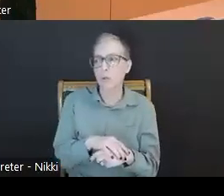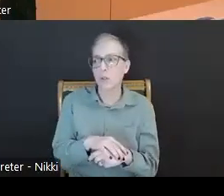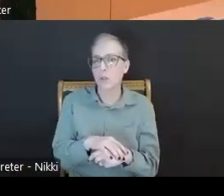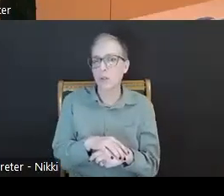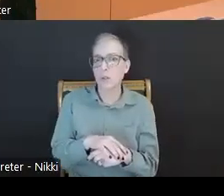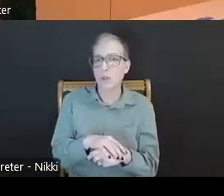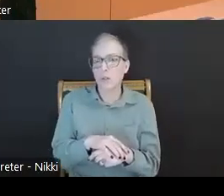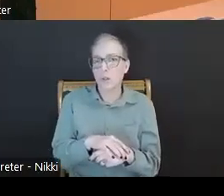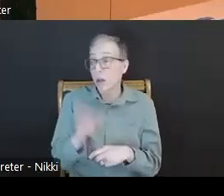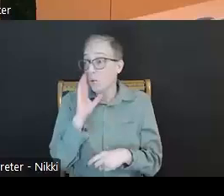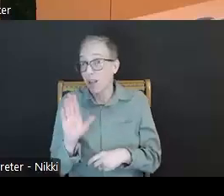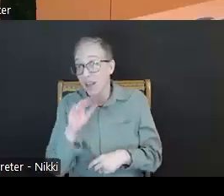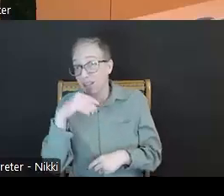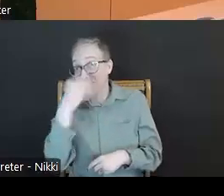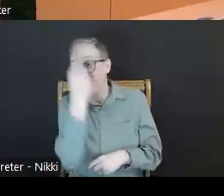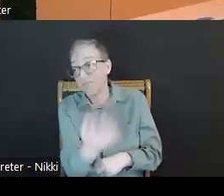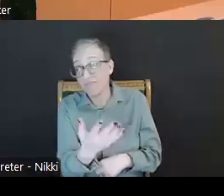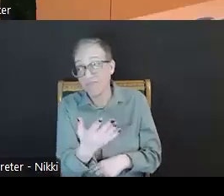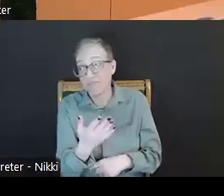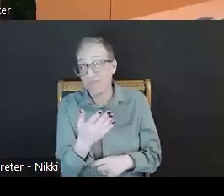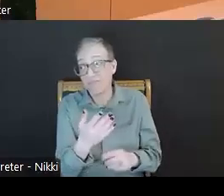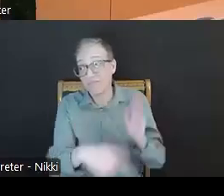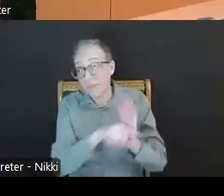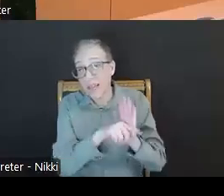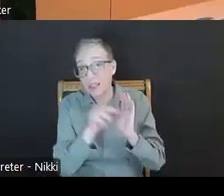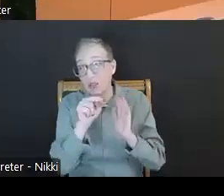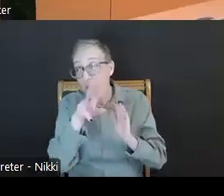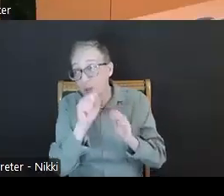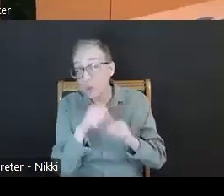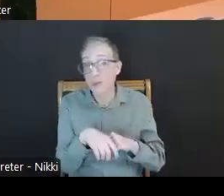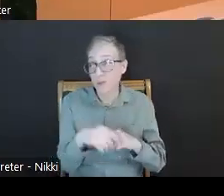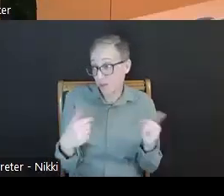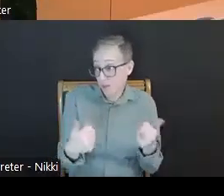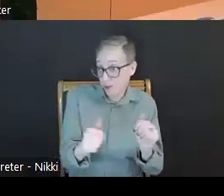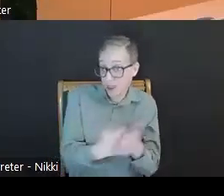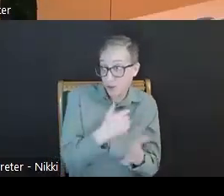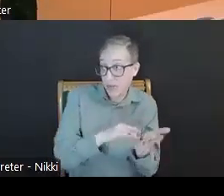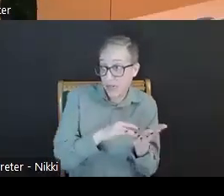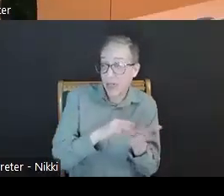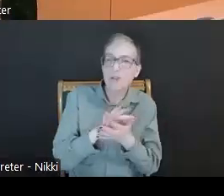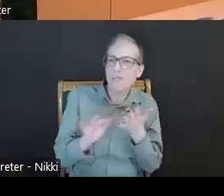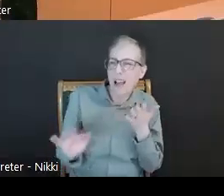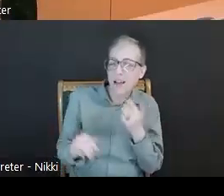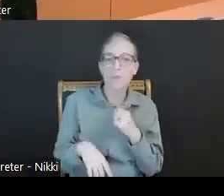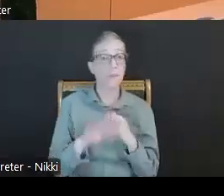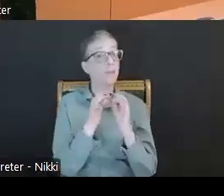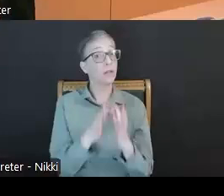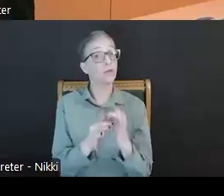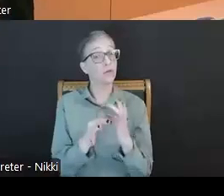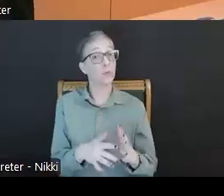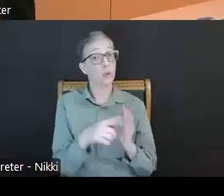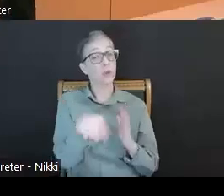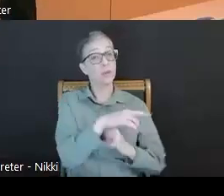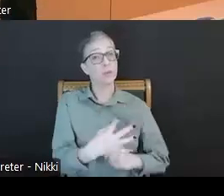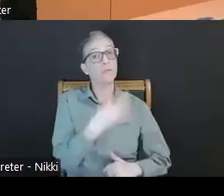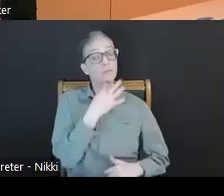about a new medication? That kind of thing can really help, and then also just kind of learning as you go too. The interpreters are very good